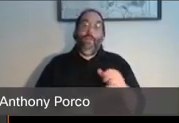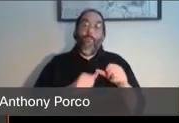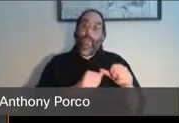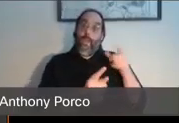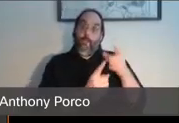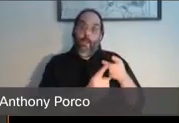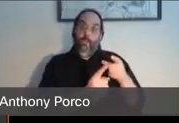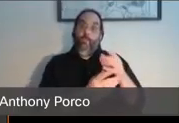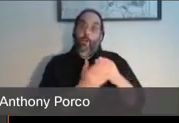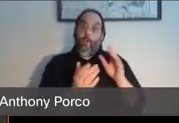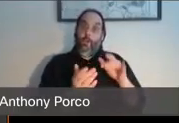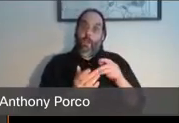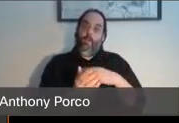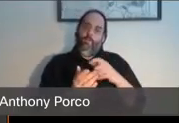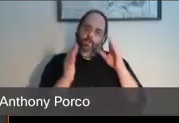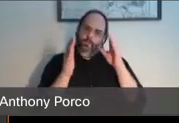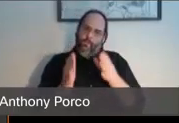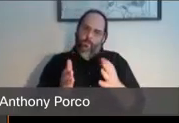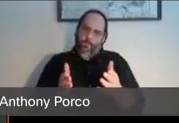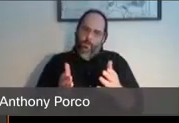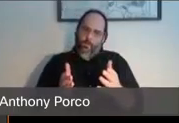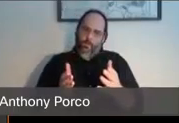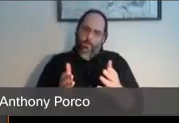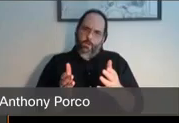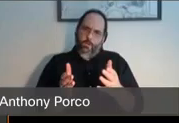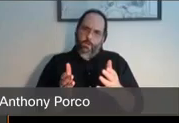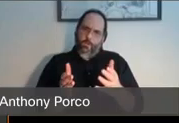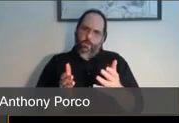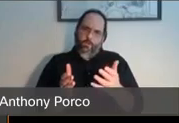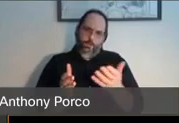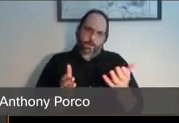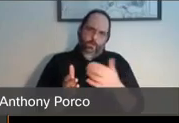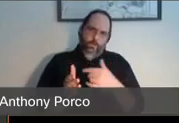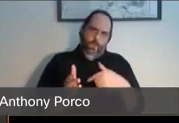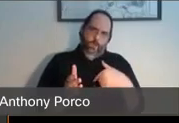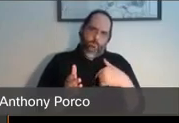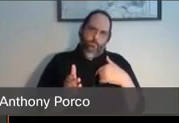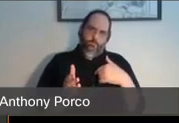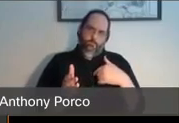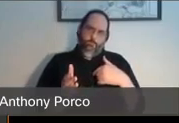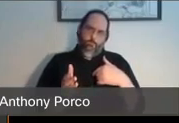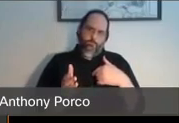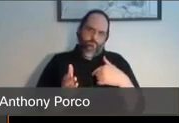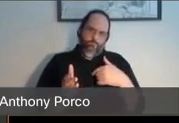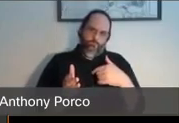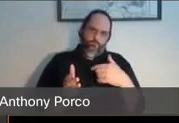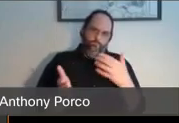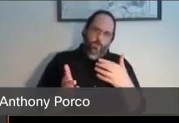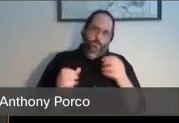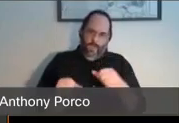mission is to focus and to be aware of our ability to